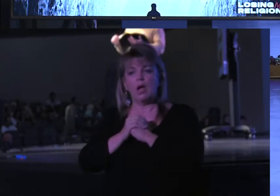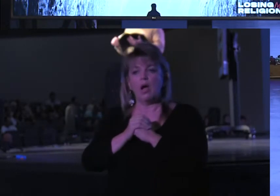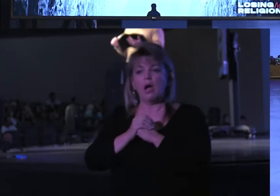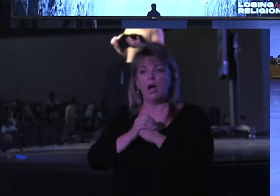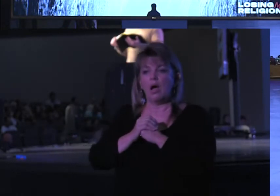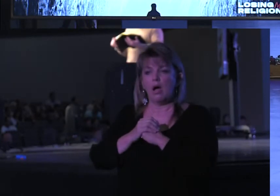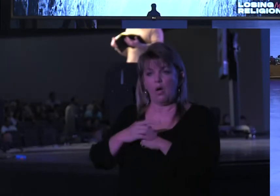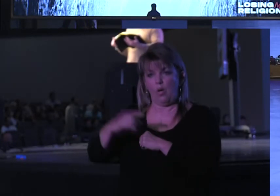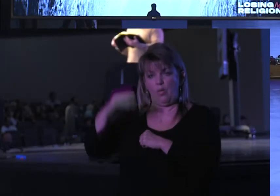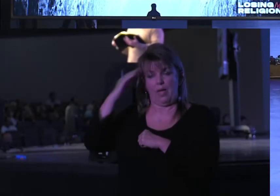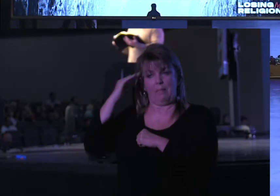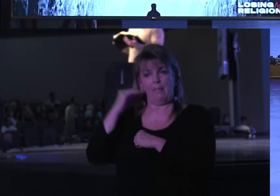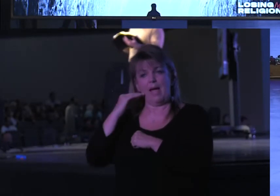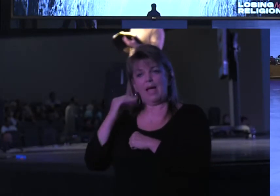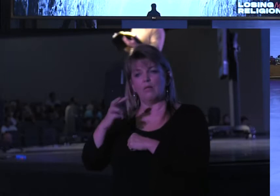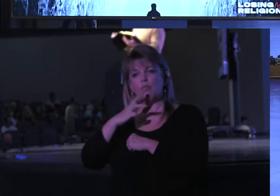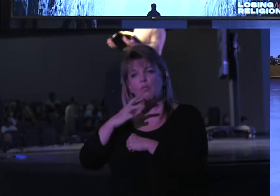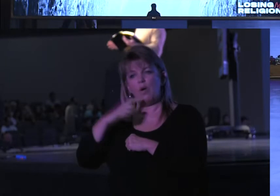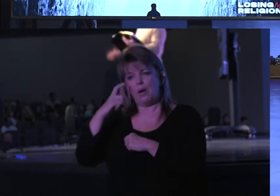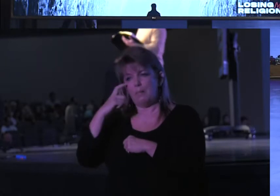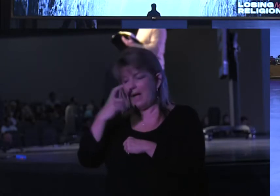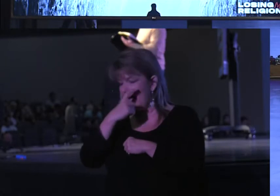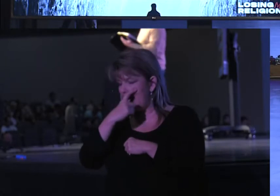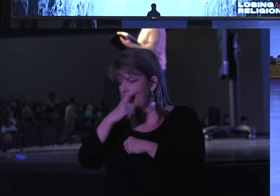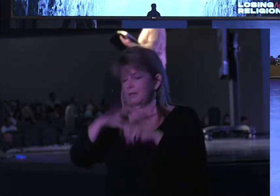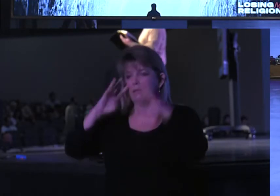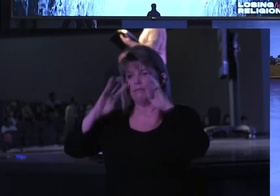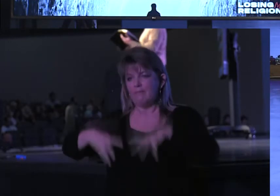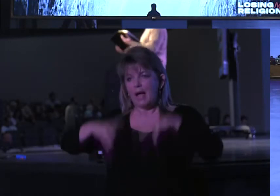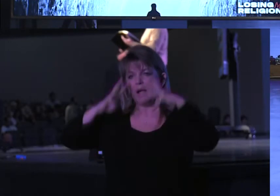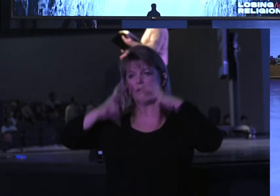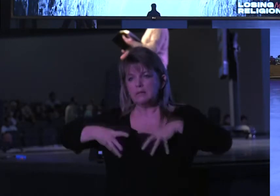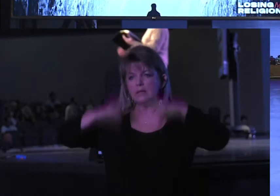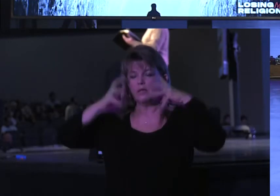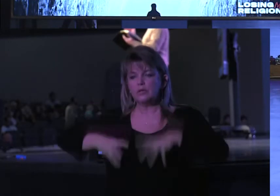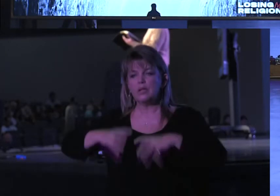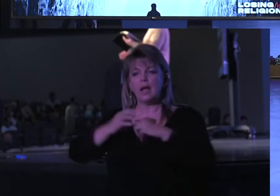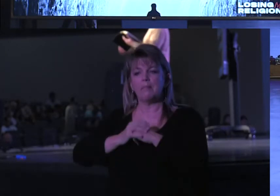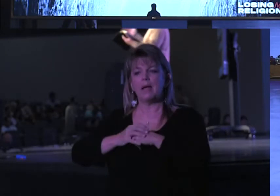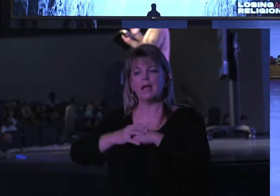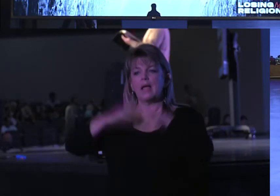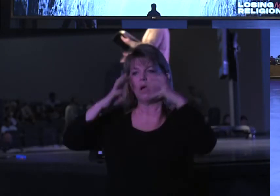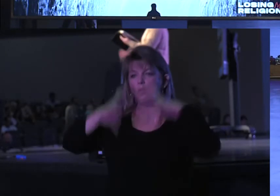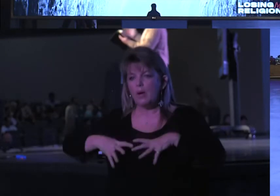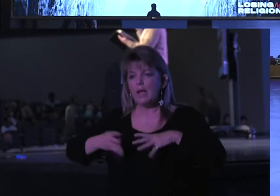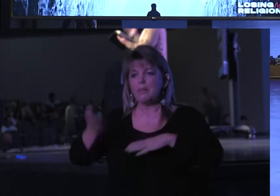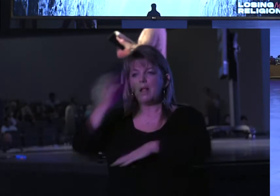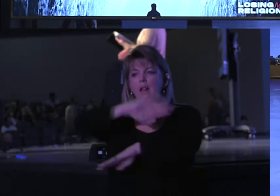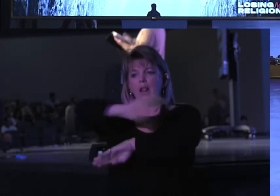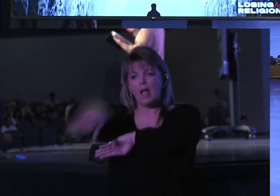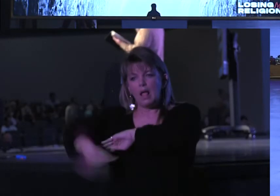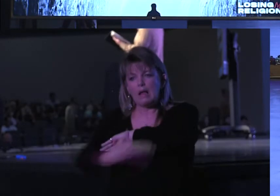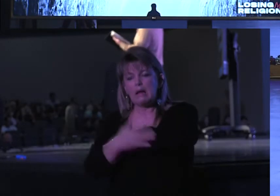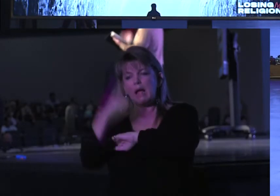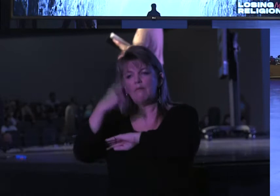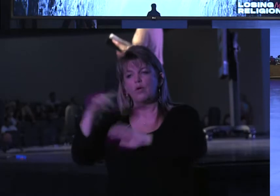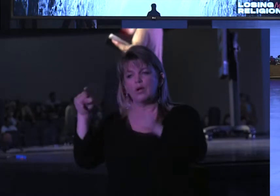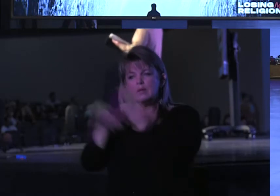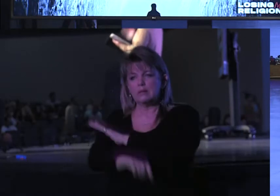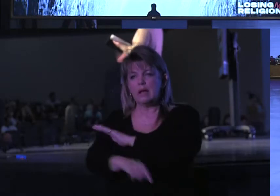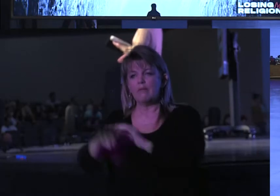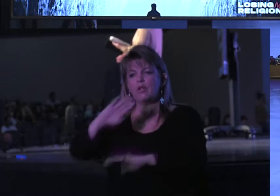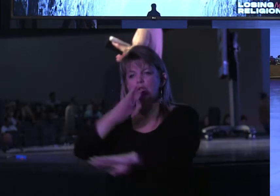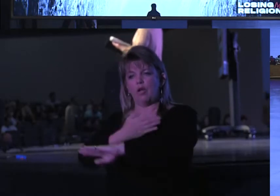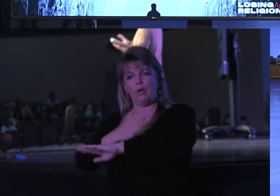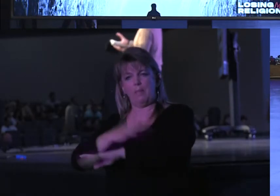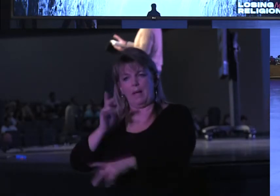my head were waters and my eyes a fountain of tears, that I might weep day and night for the slain of the daughter